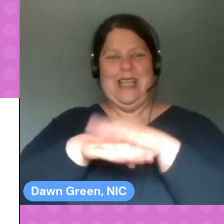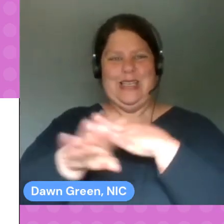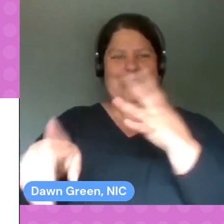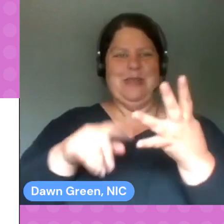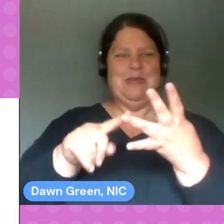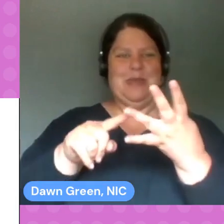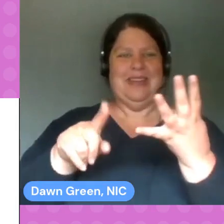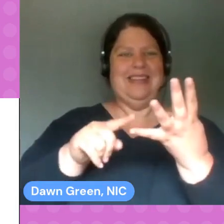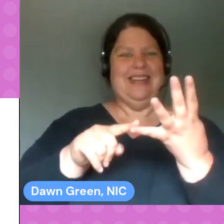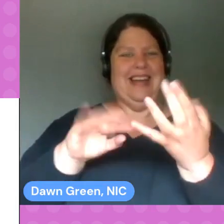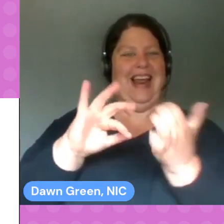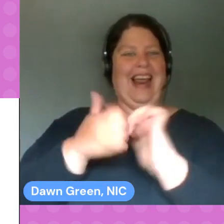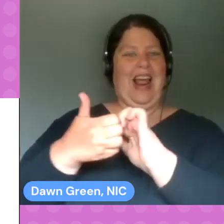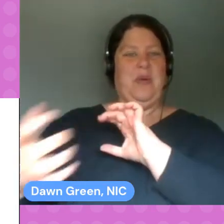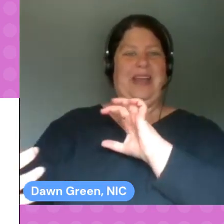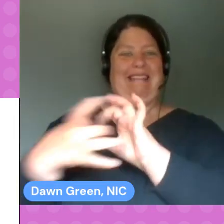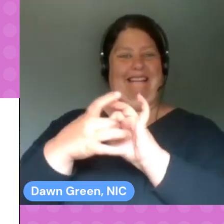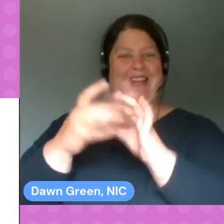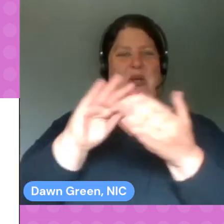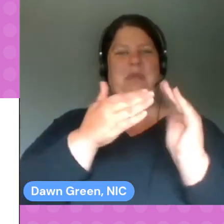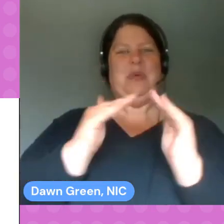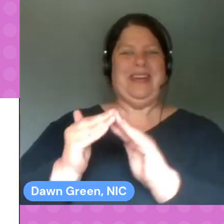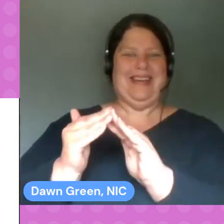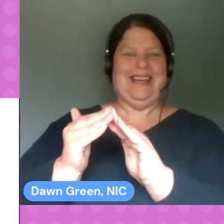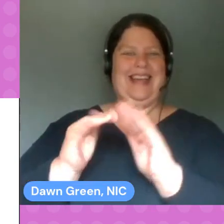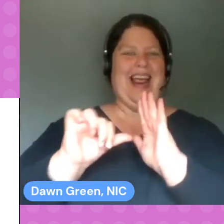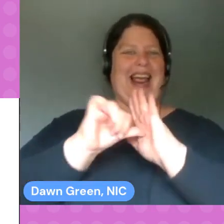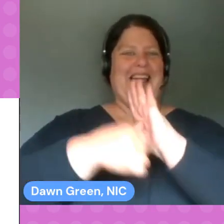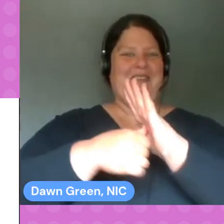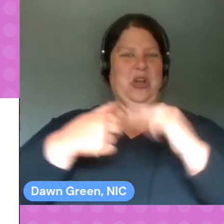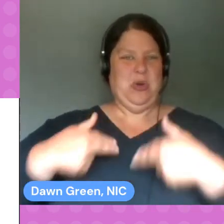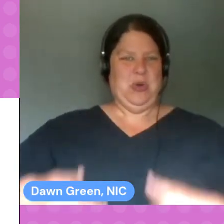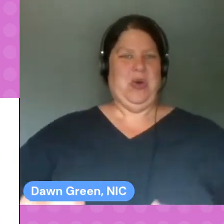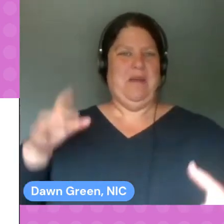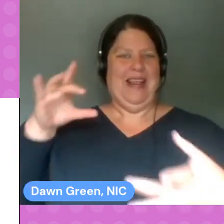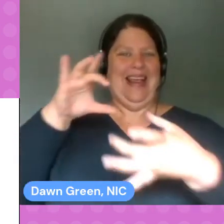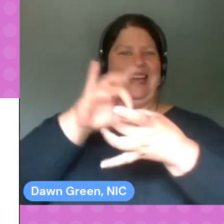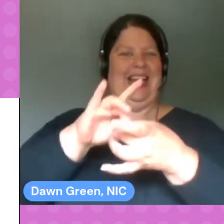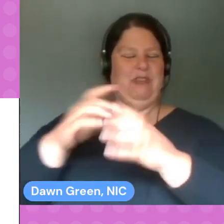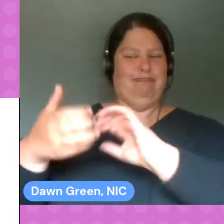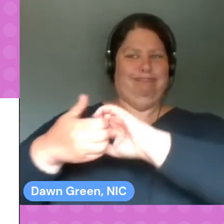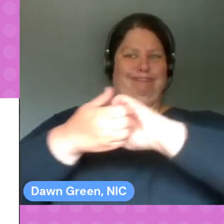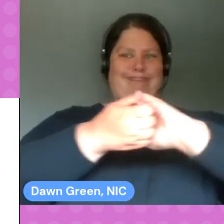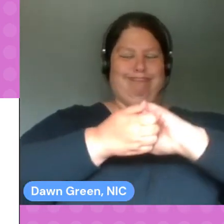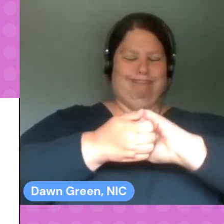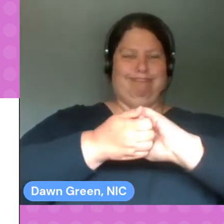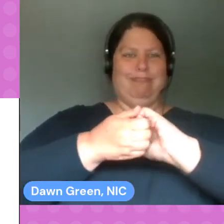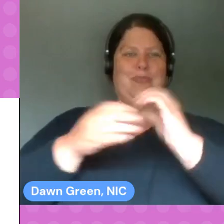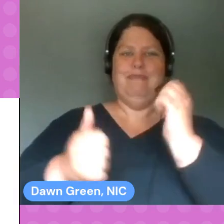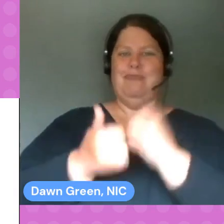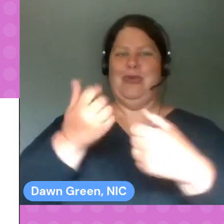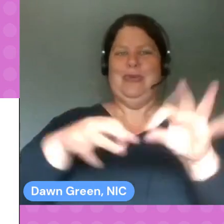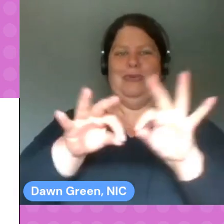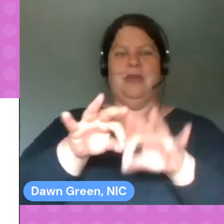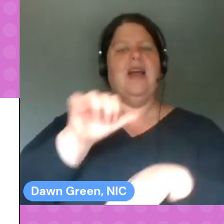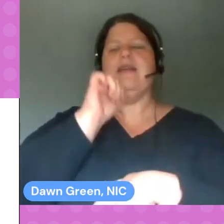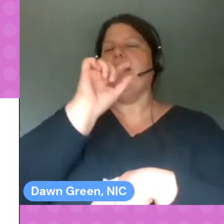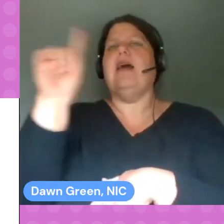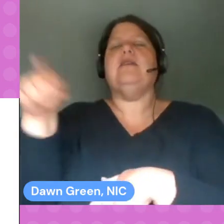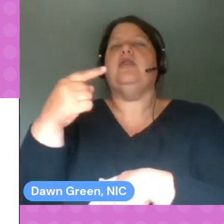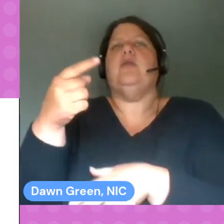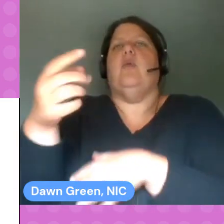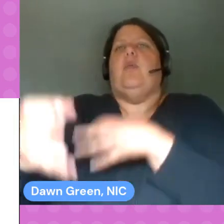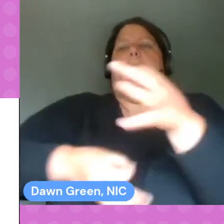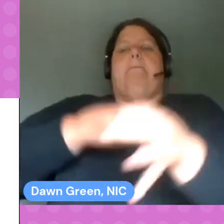people, which brings us to community, which is emphasizing that human connection and collaboration above all, not just replacing those